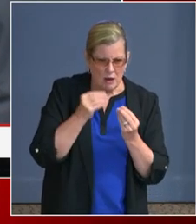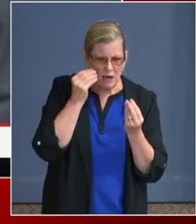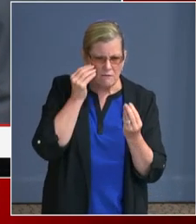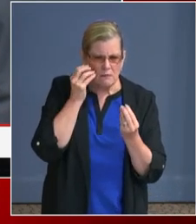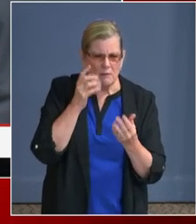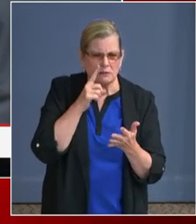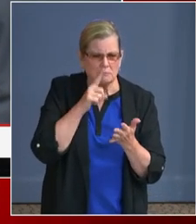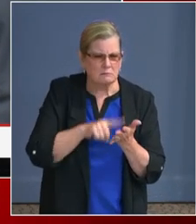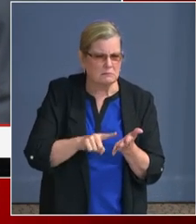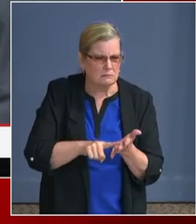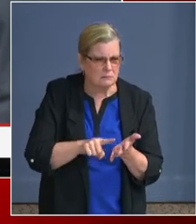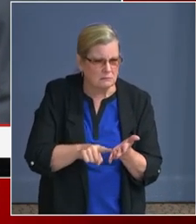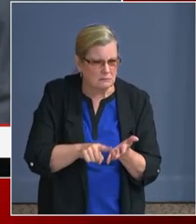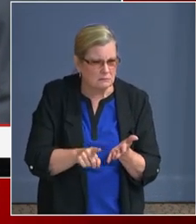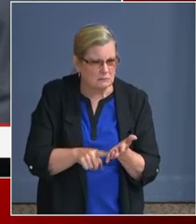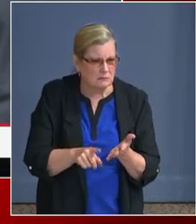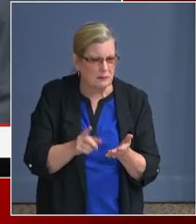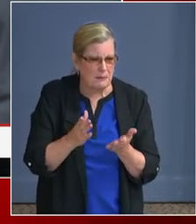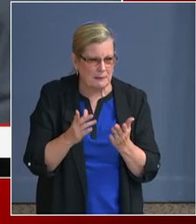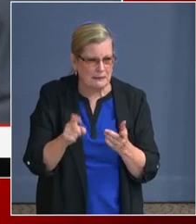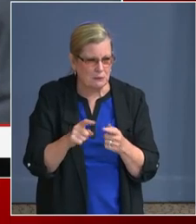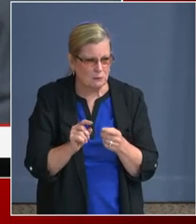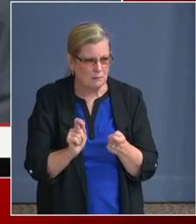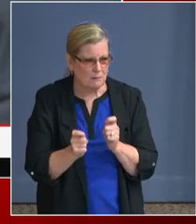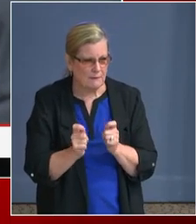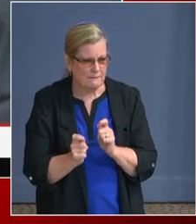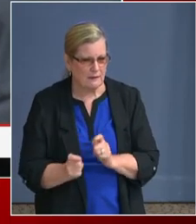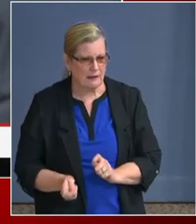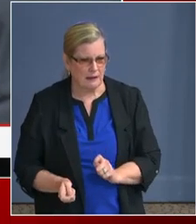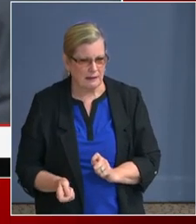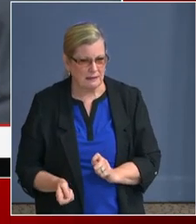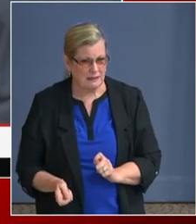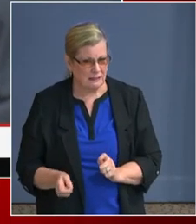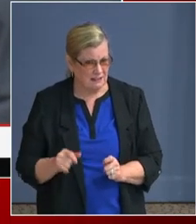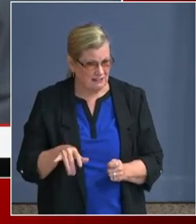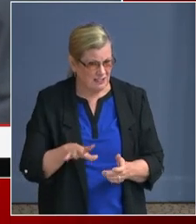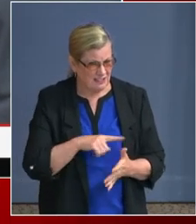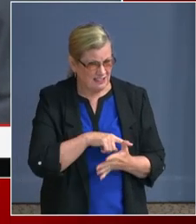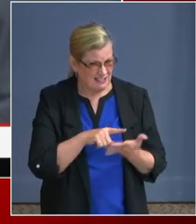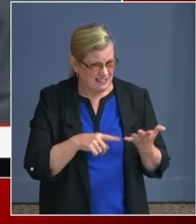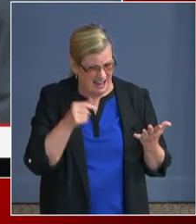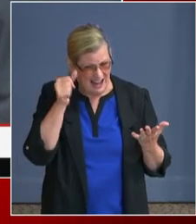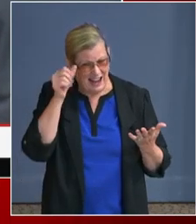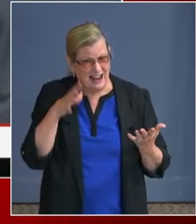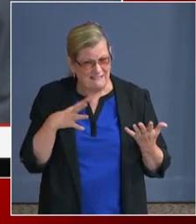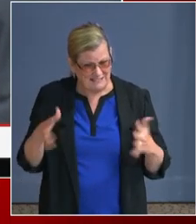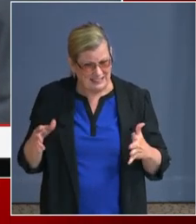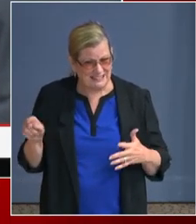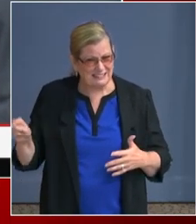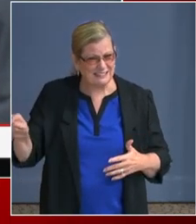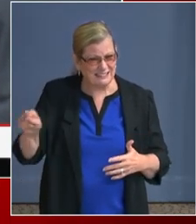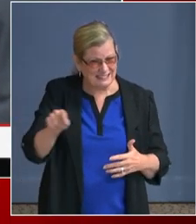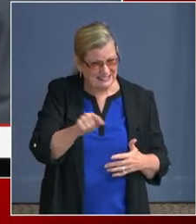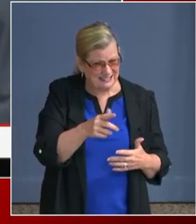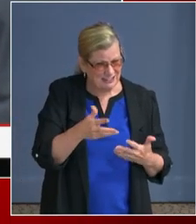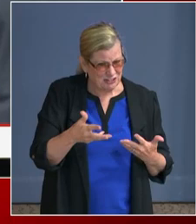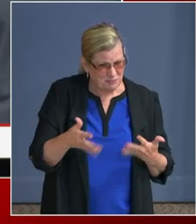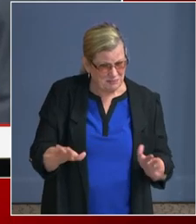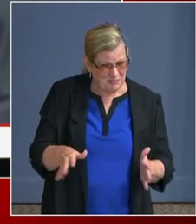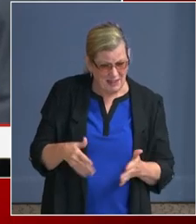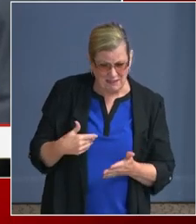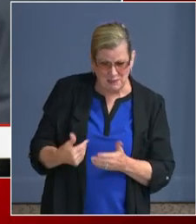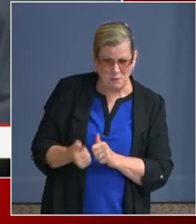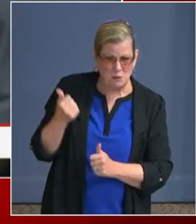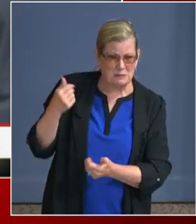it may have to be adjusted. What is that? What is that? I mean, these guys have lost most of their season. They're complaining they have